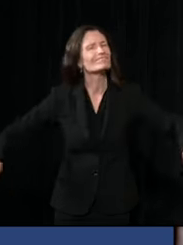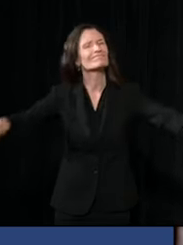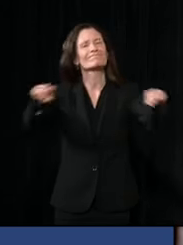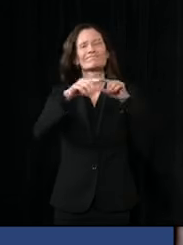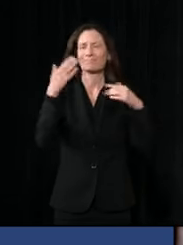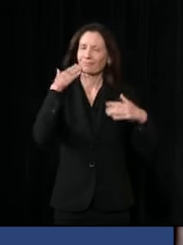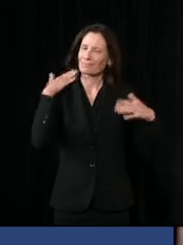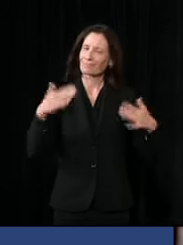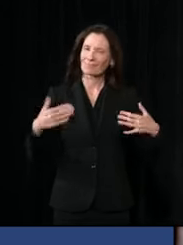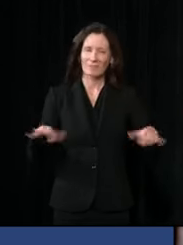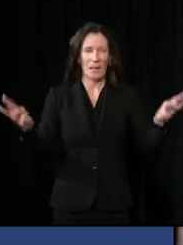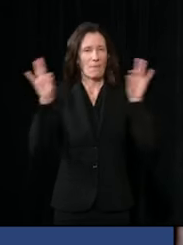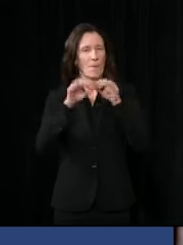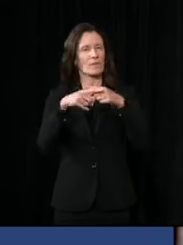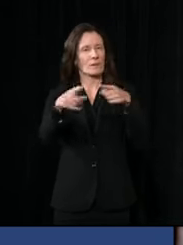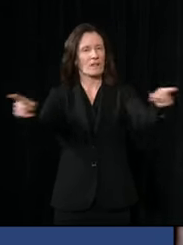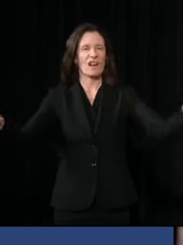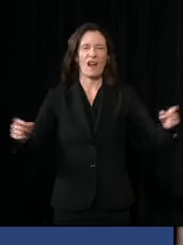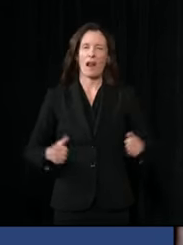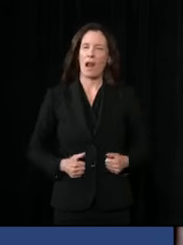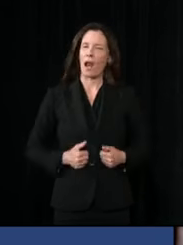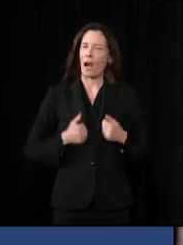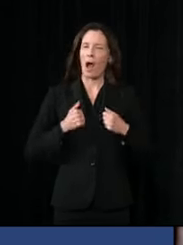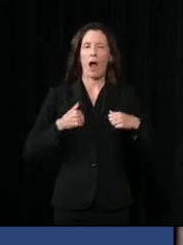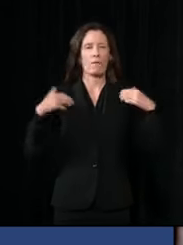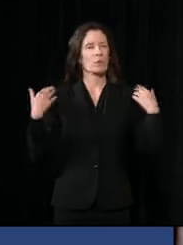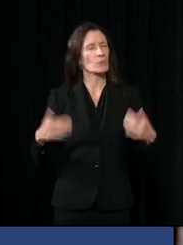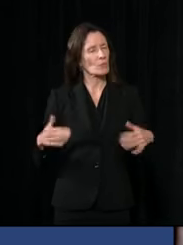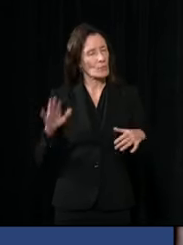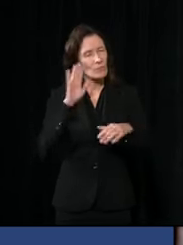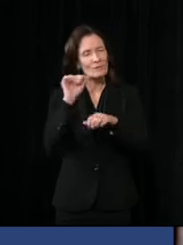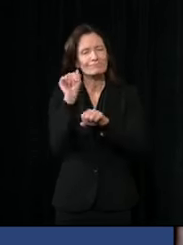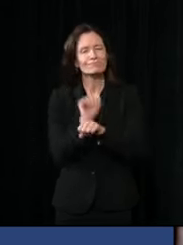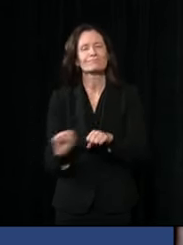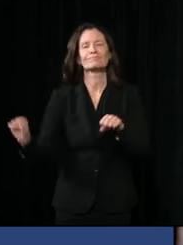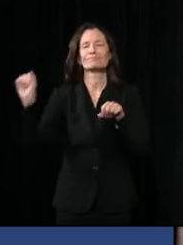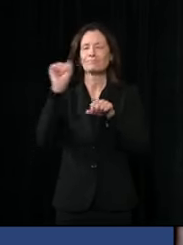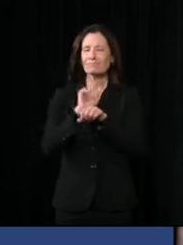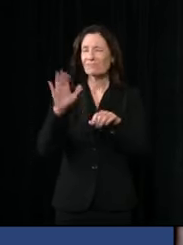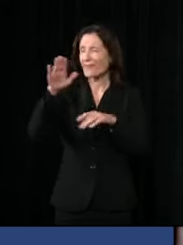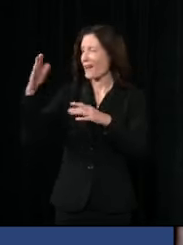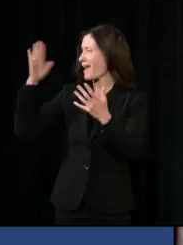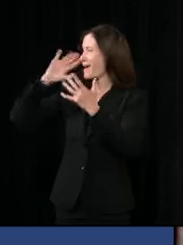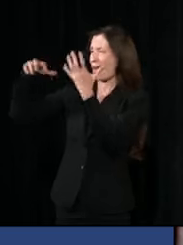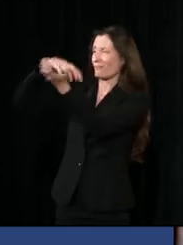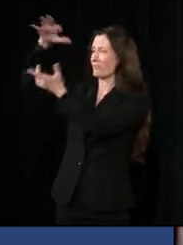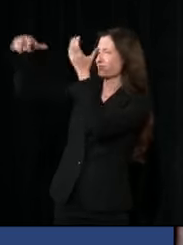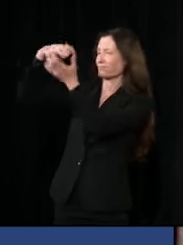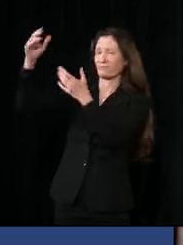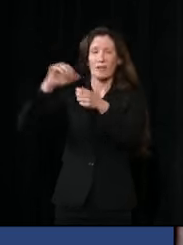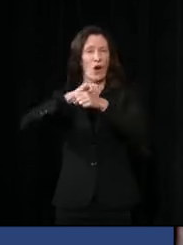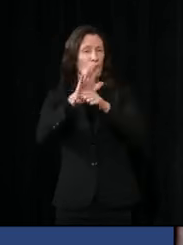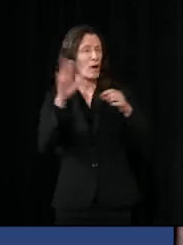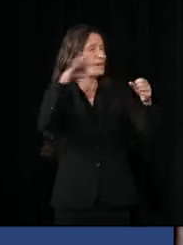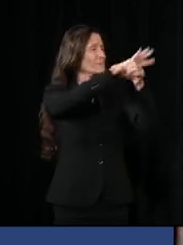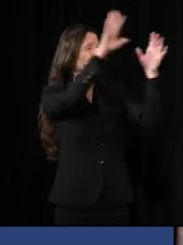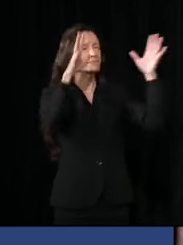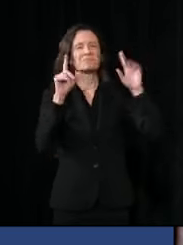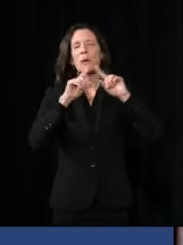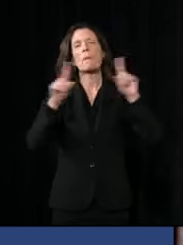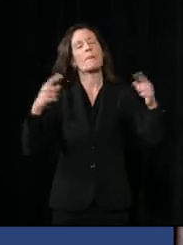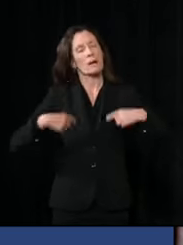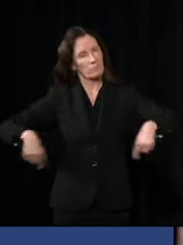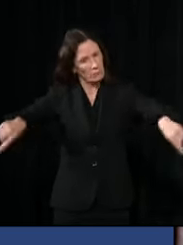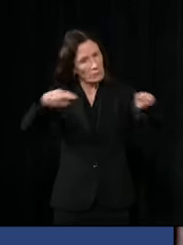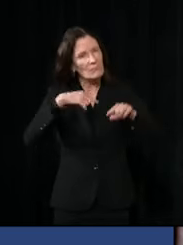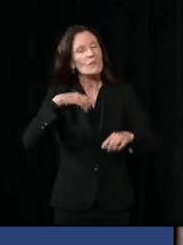Commonwealth and get back on our feet again. But before we collectively do so, I want to share with you a plan for